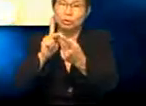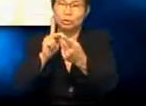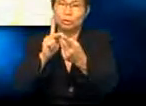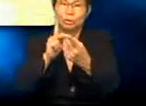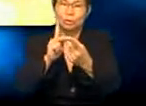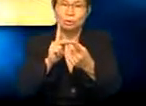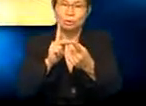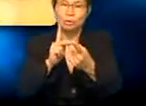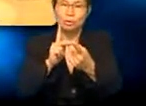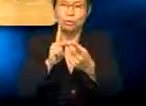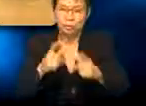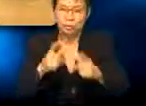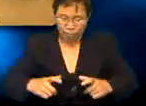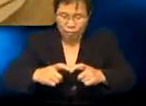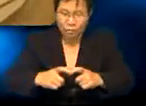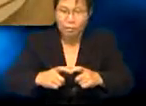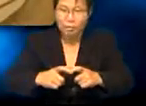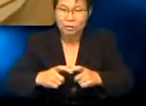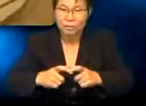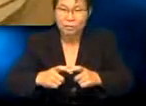medium in a petri dish.